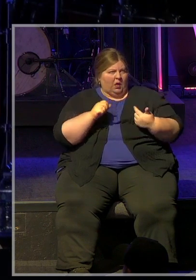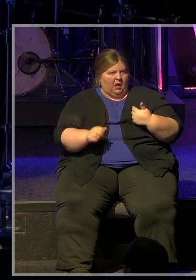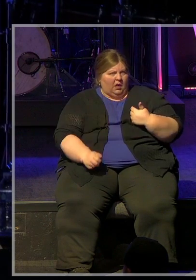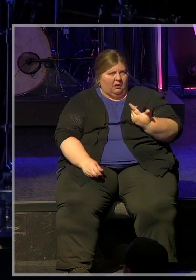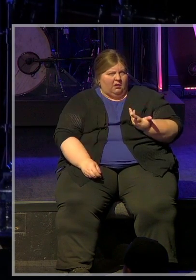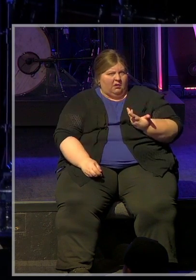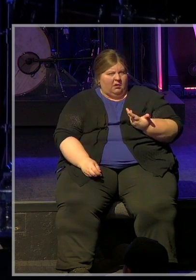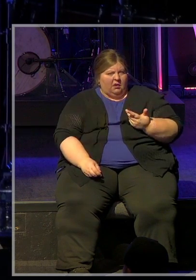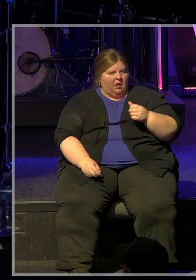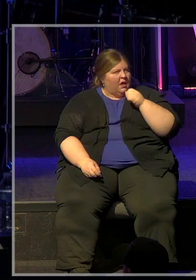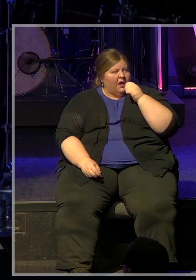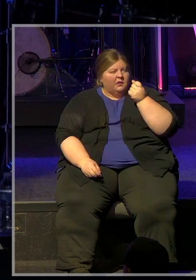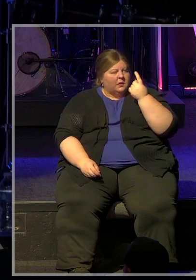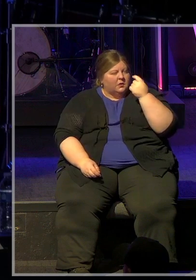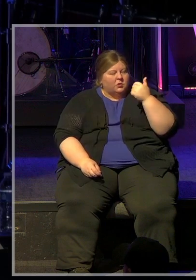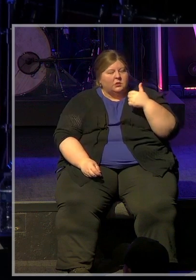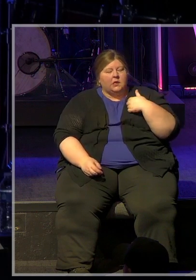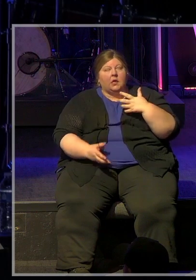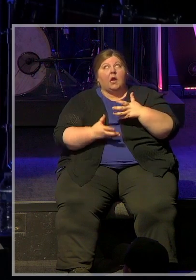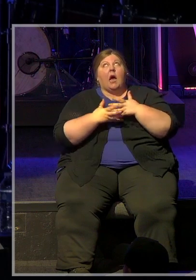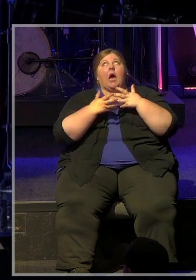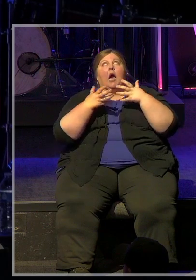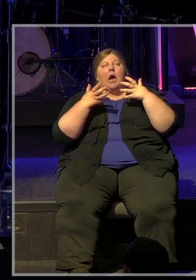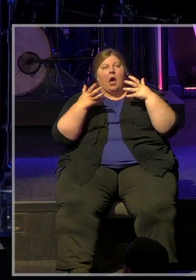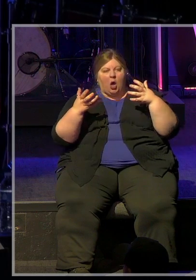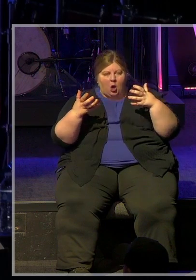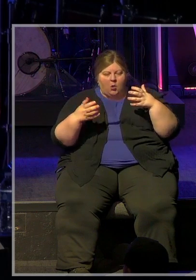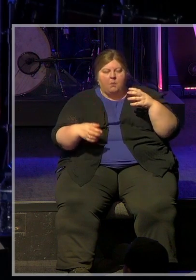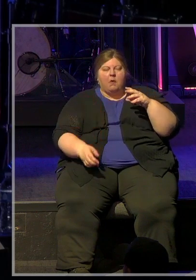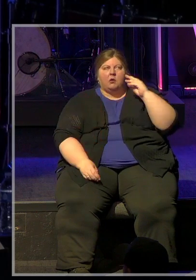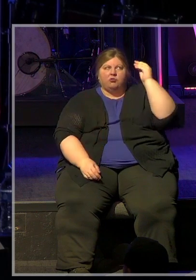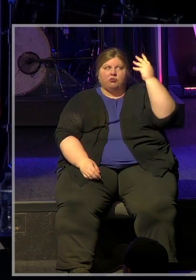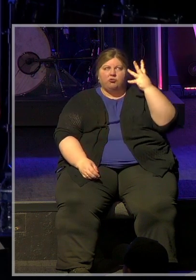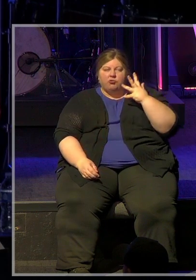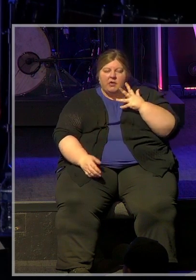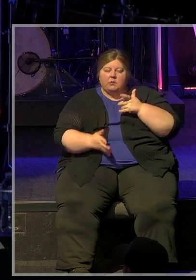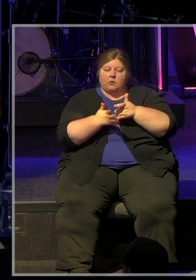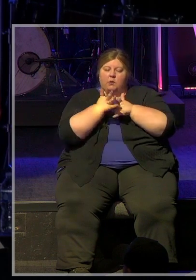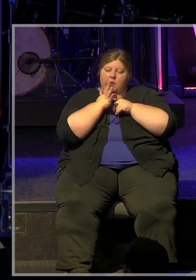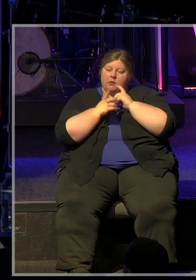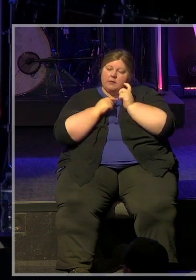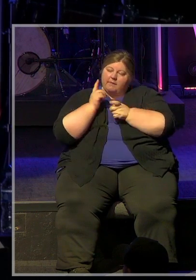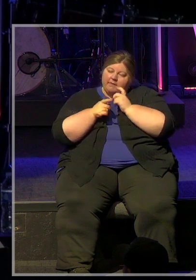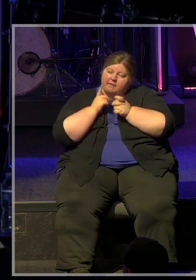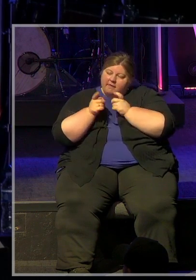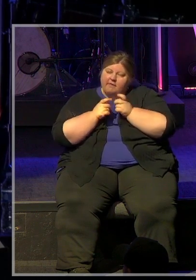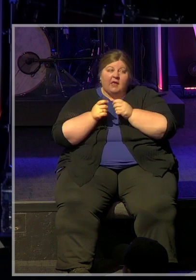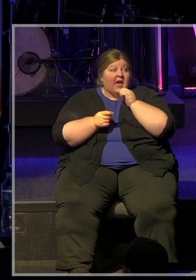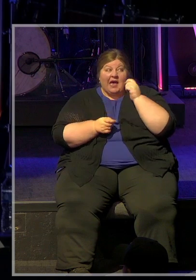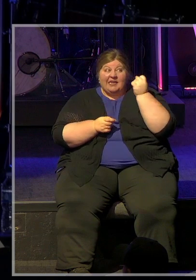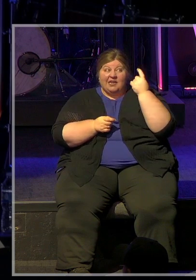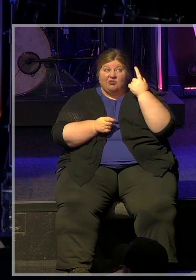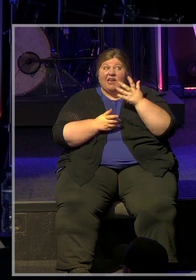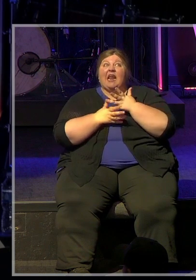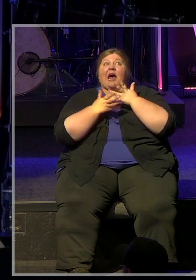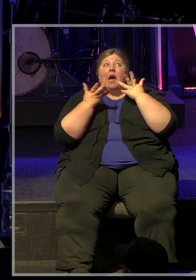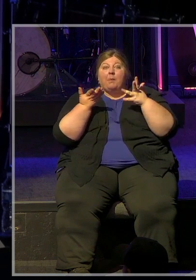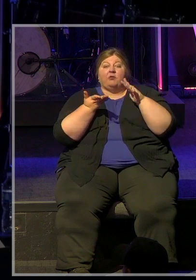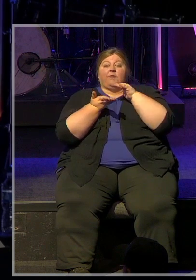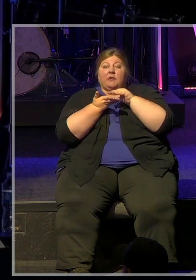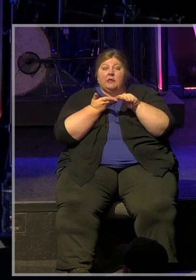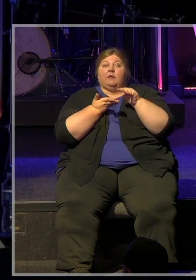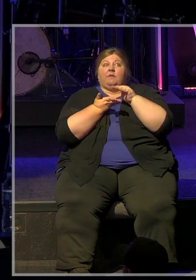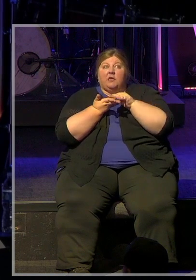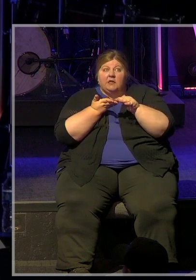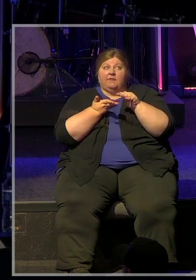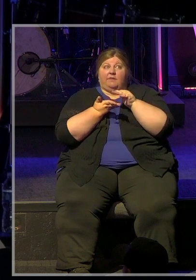I didn't realize how much grace would be required to give on such a regular basis. I didn't realize how much forgiveness I was in need of